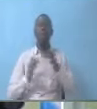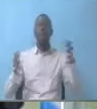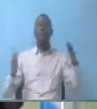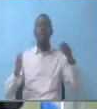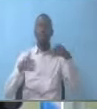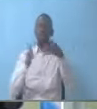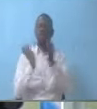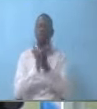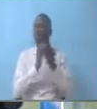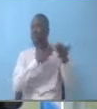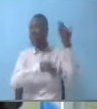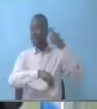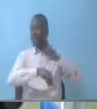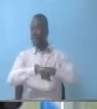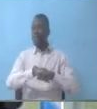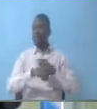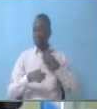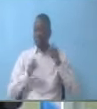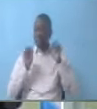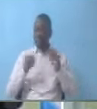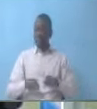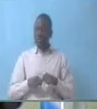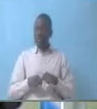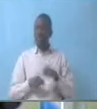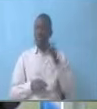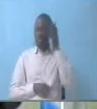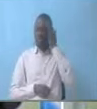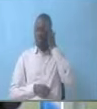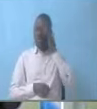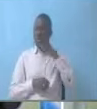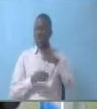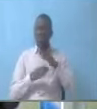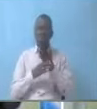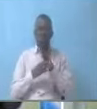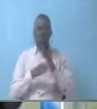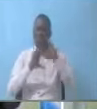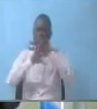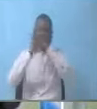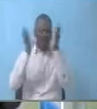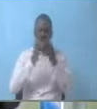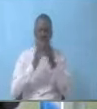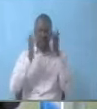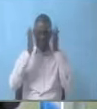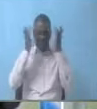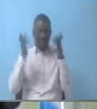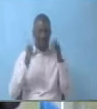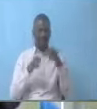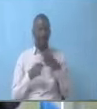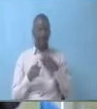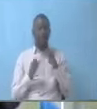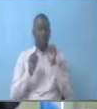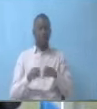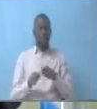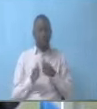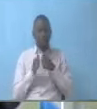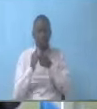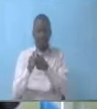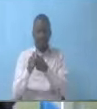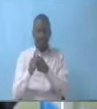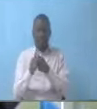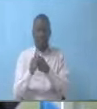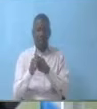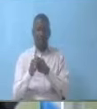be able to discern all these technicalities. They must have been guided by seasoned lawyers